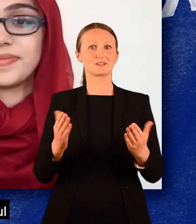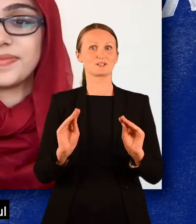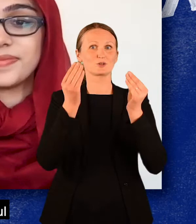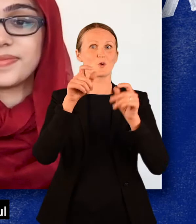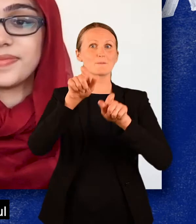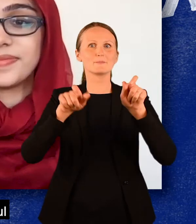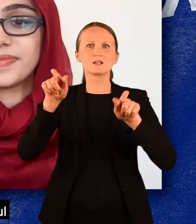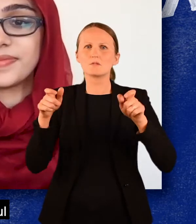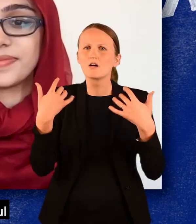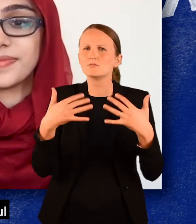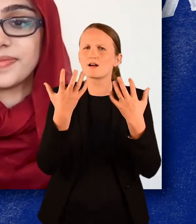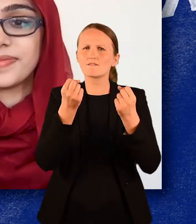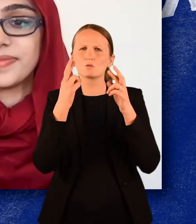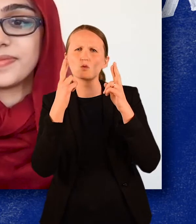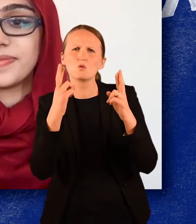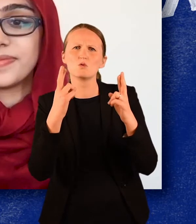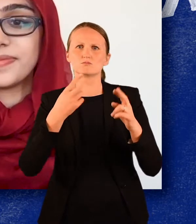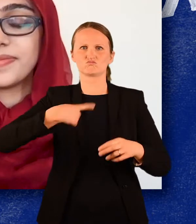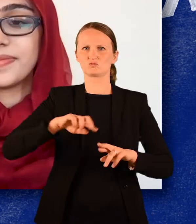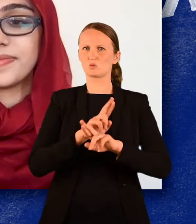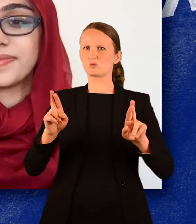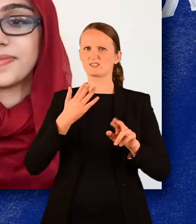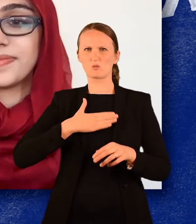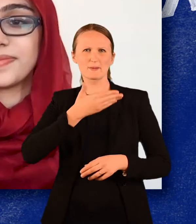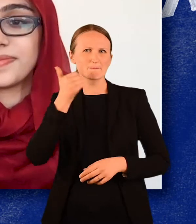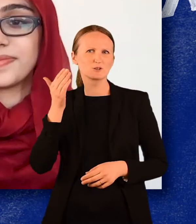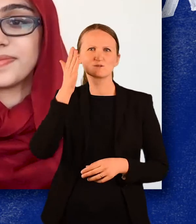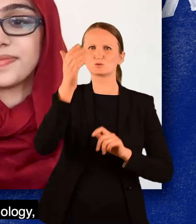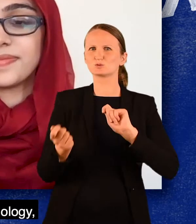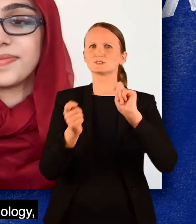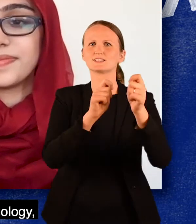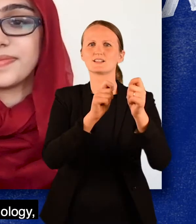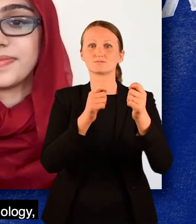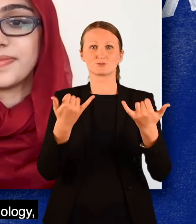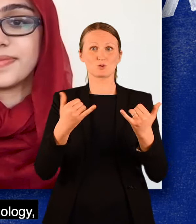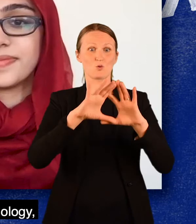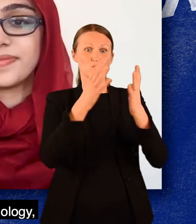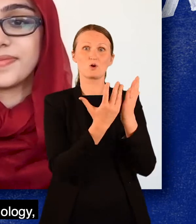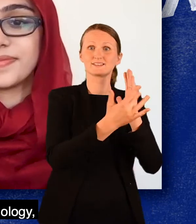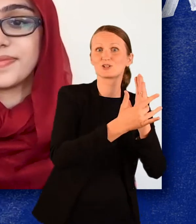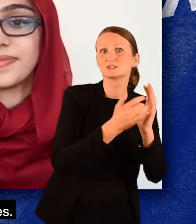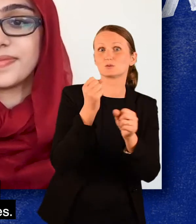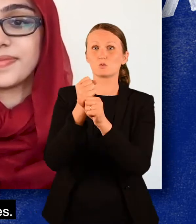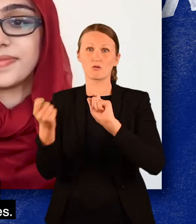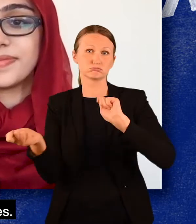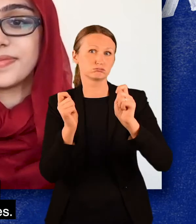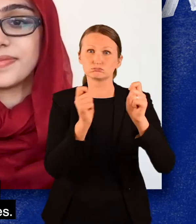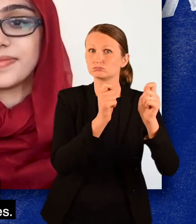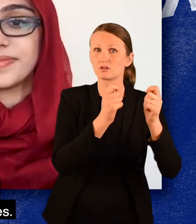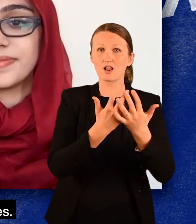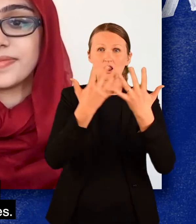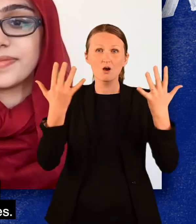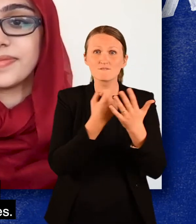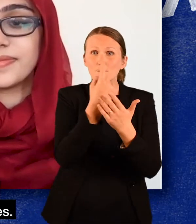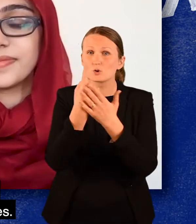Young people today are hopeful and we are ready to create a better future. The rapidly changing world of technology, the changing world of